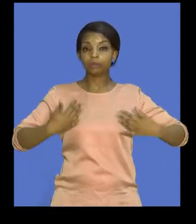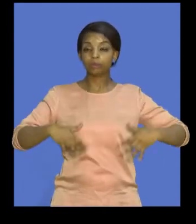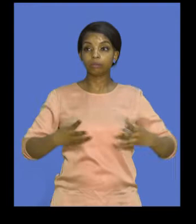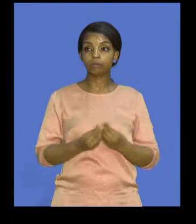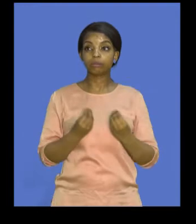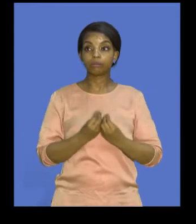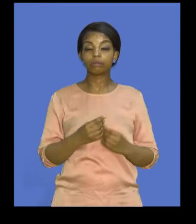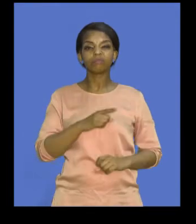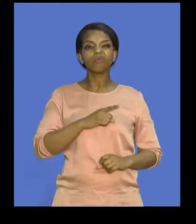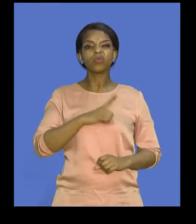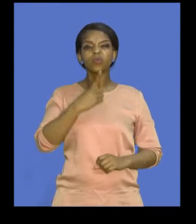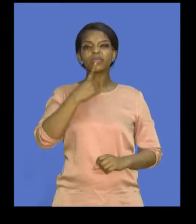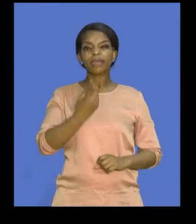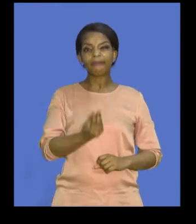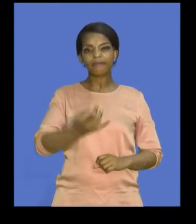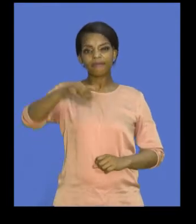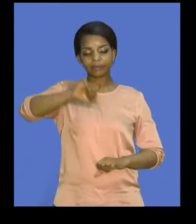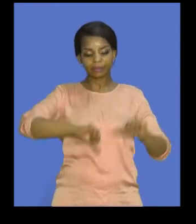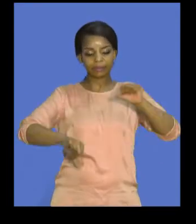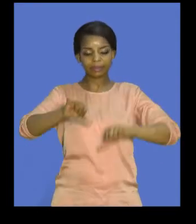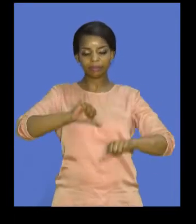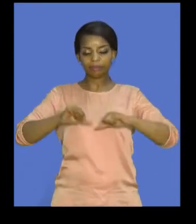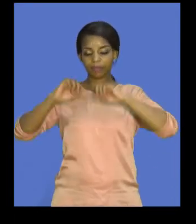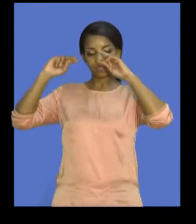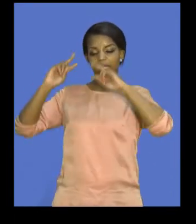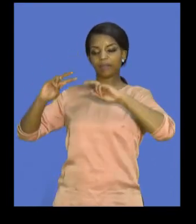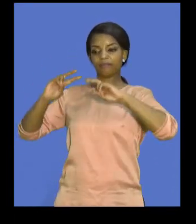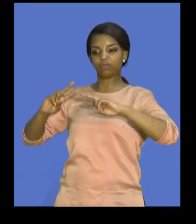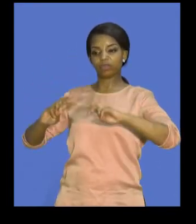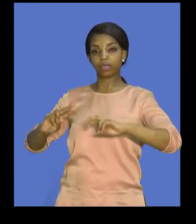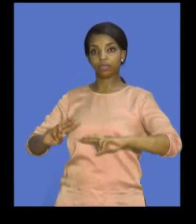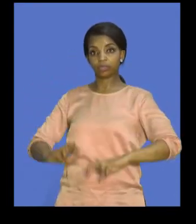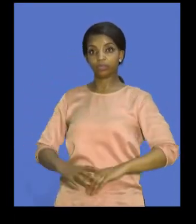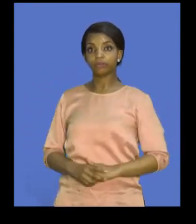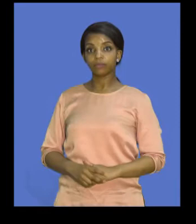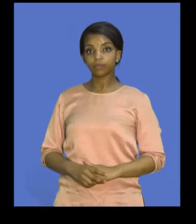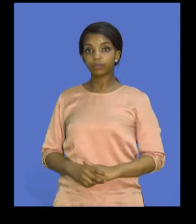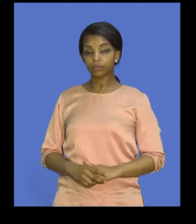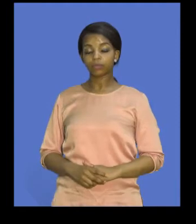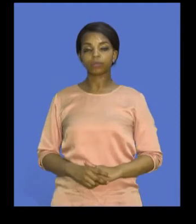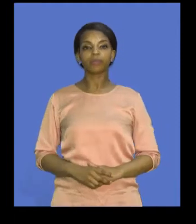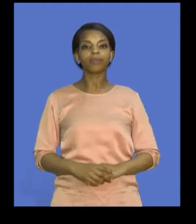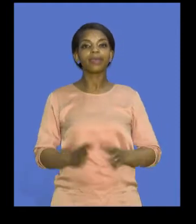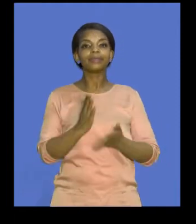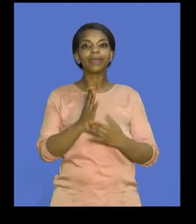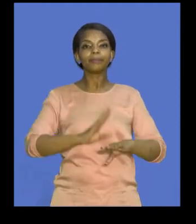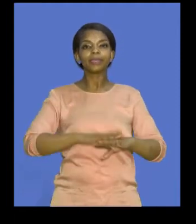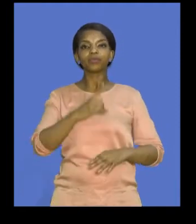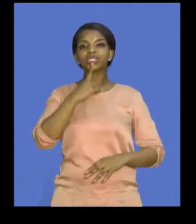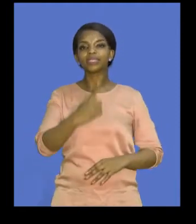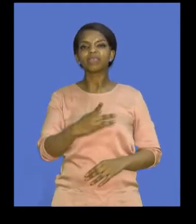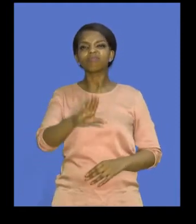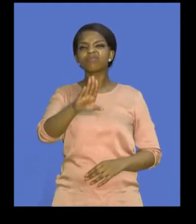right? If we talk about an investigation, sometimes we can talk about an experiment, right? Where we